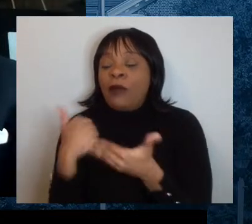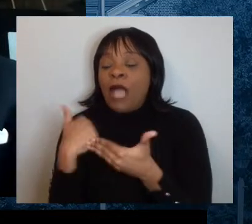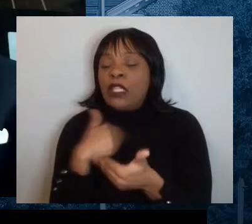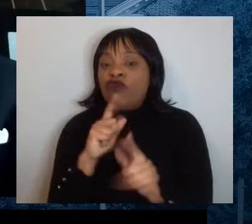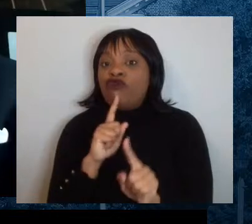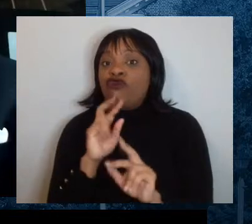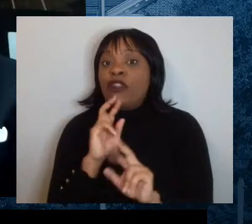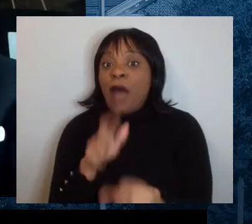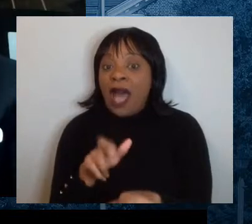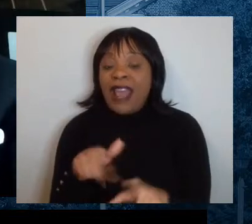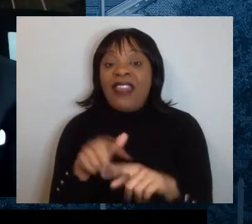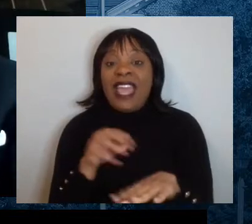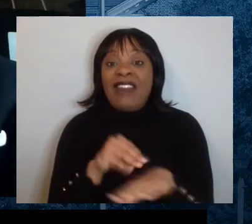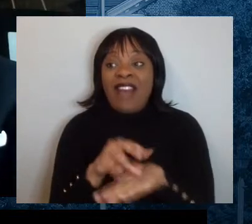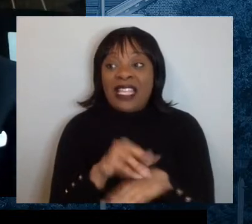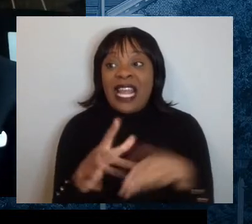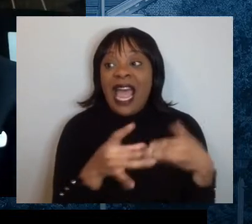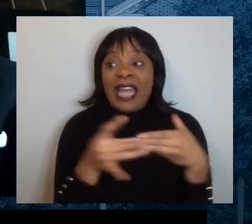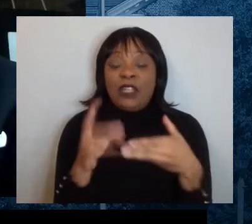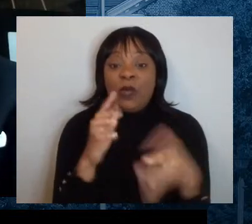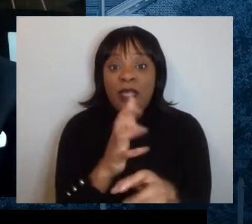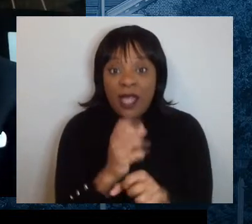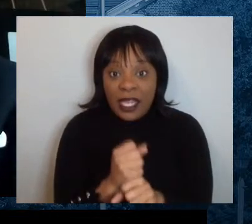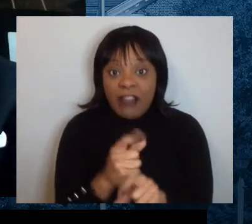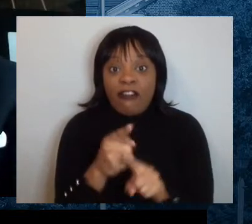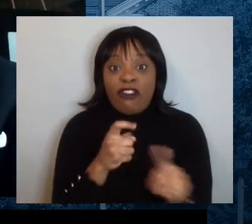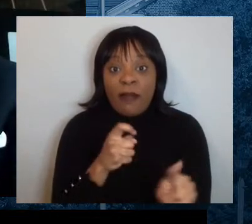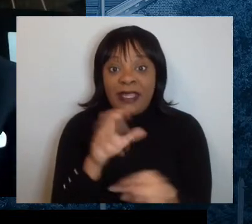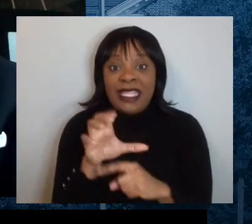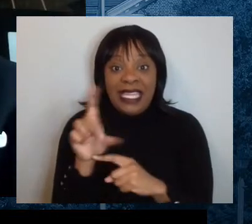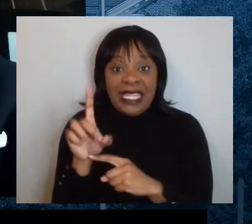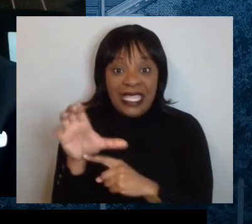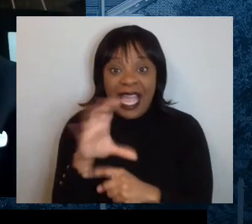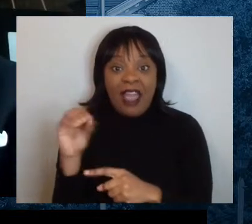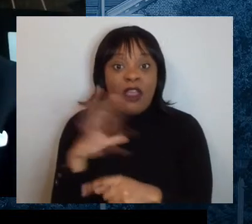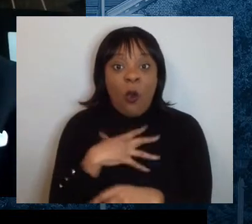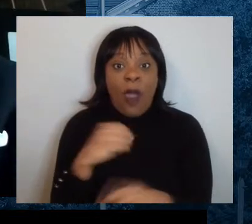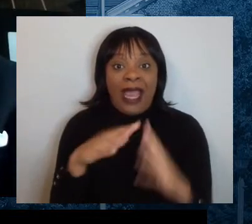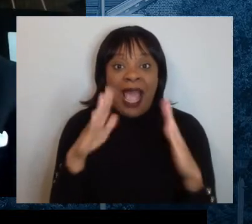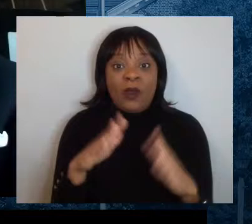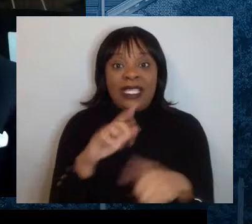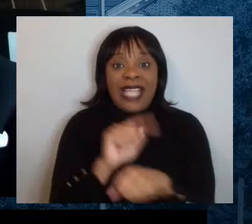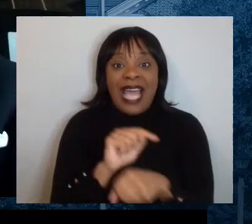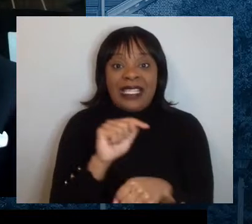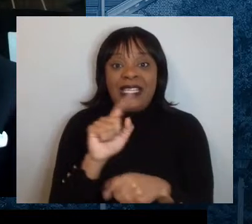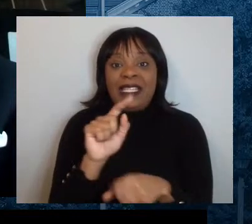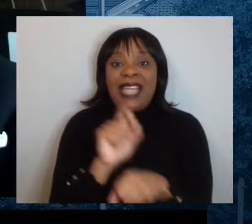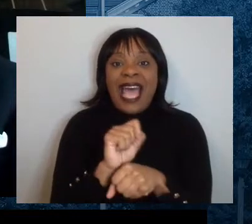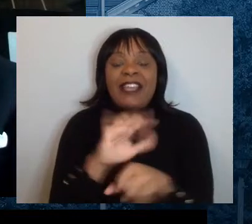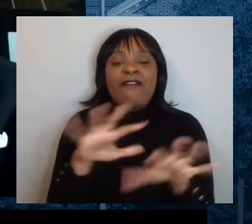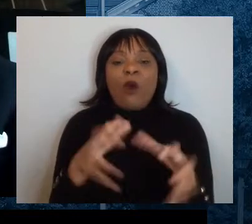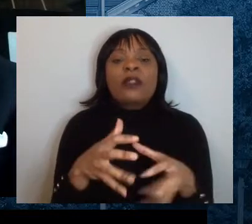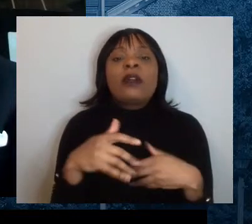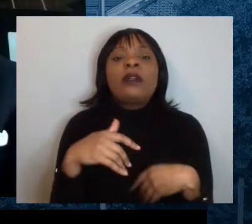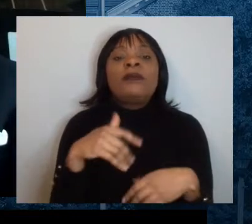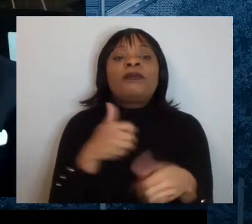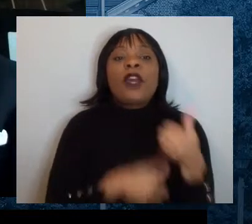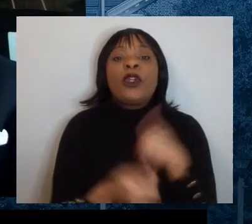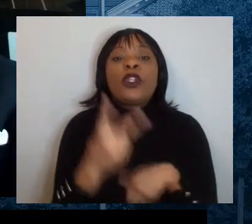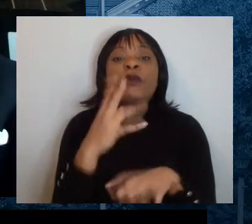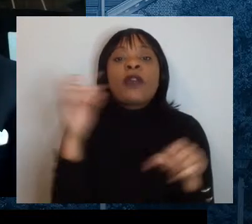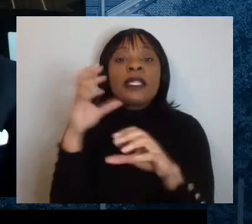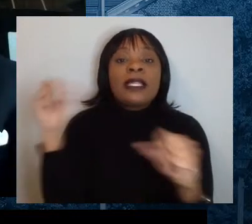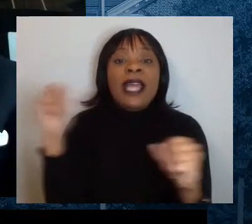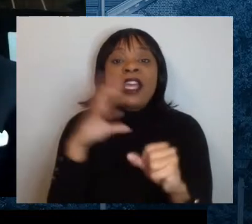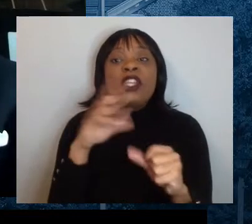and guidance that we got from the CDC and the White House Task Force under 2 presidents, to the resources that we're